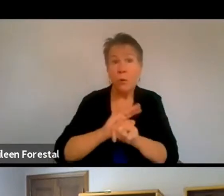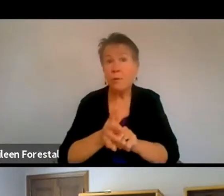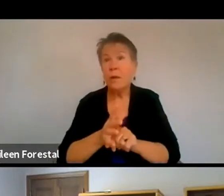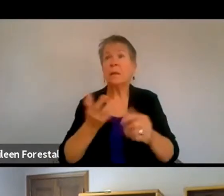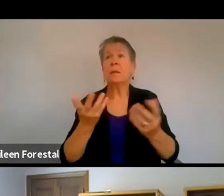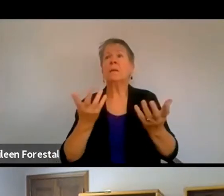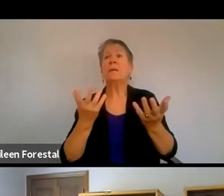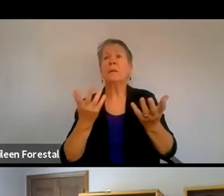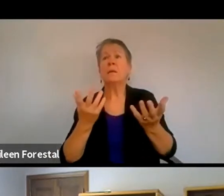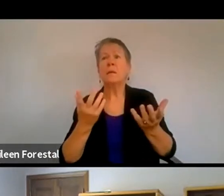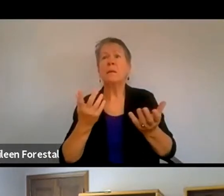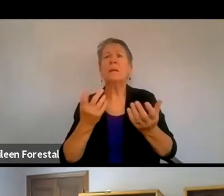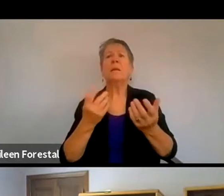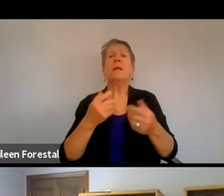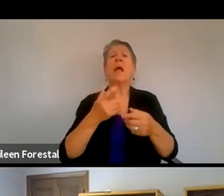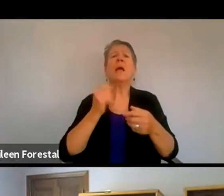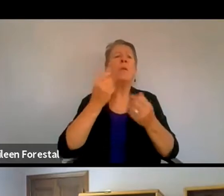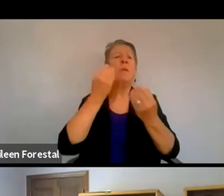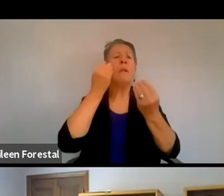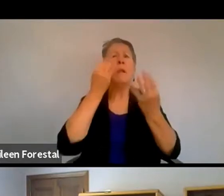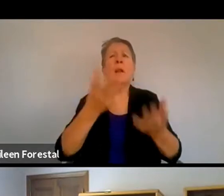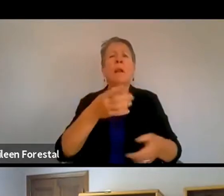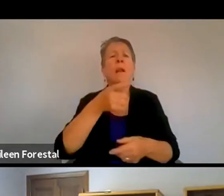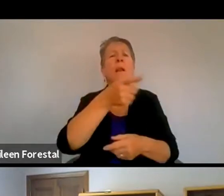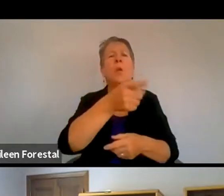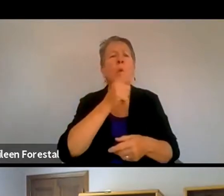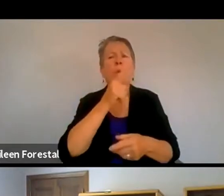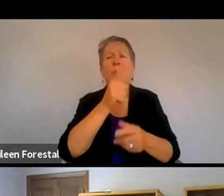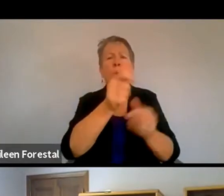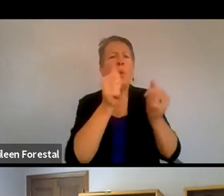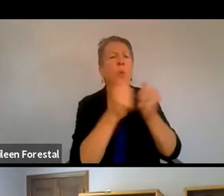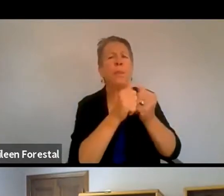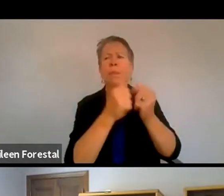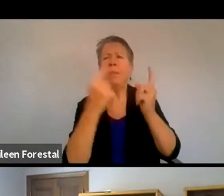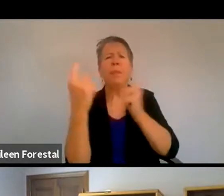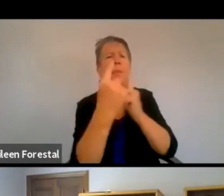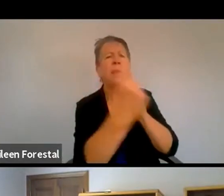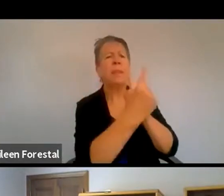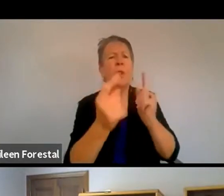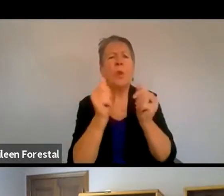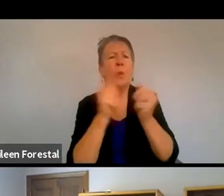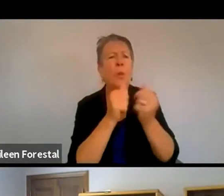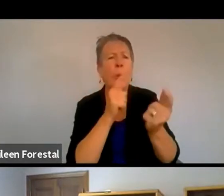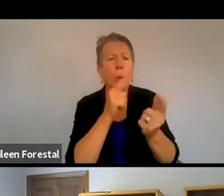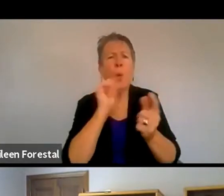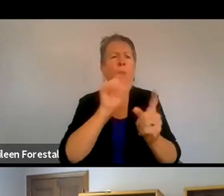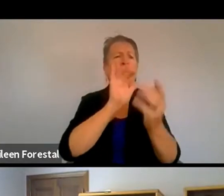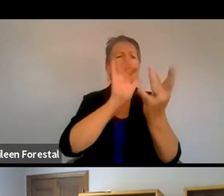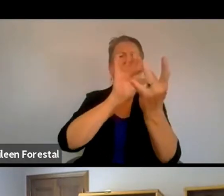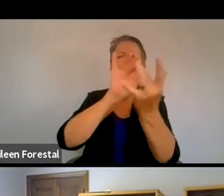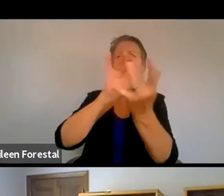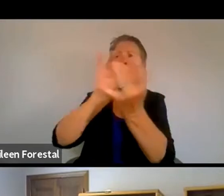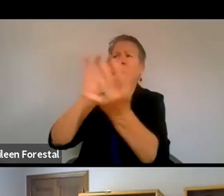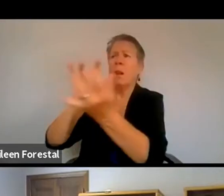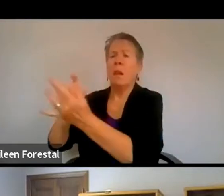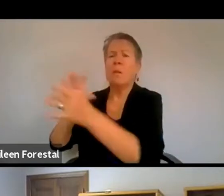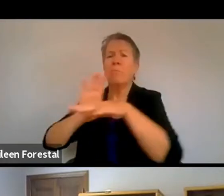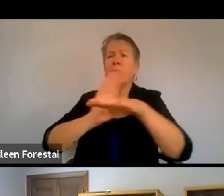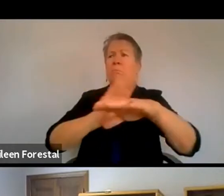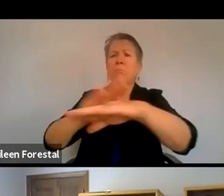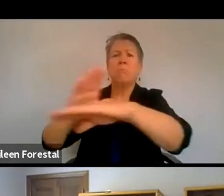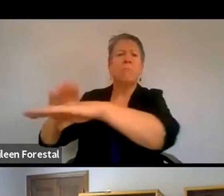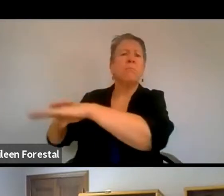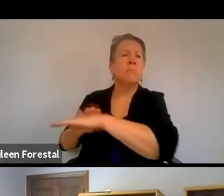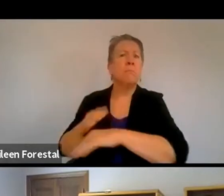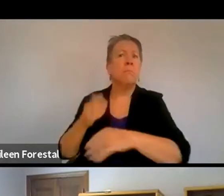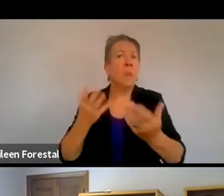quarantined to break the chain of transmission. Trained contact tracers will provide information on how